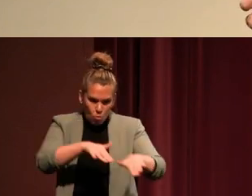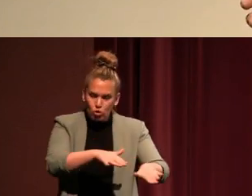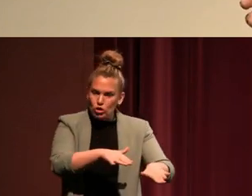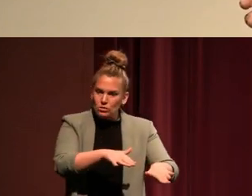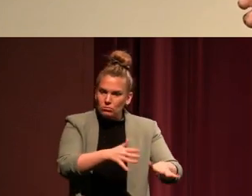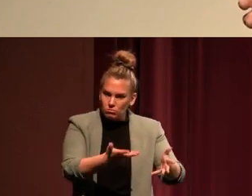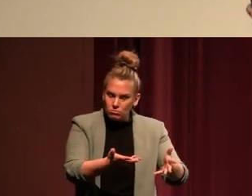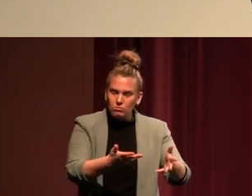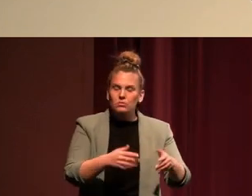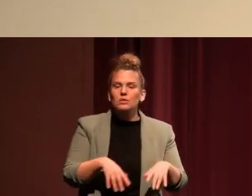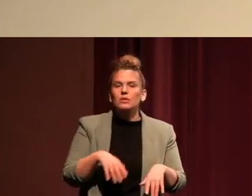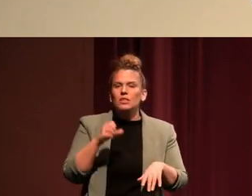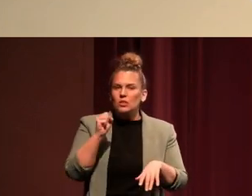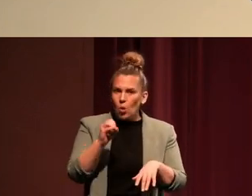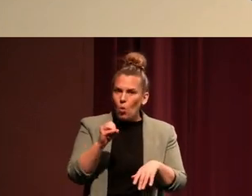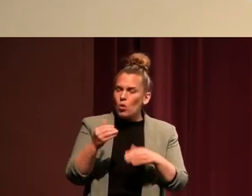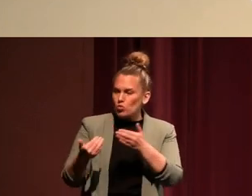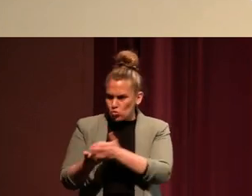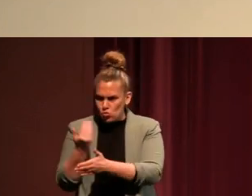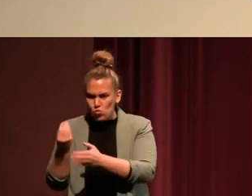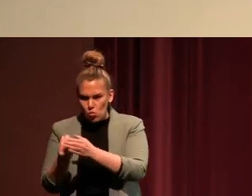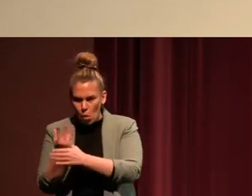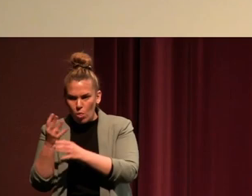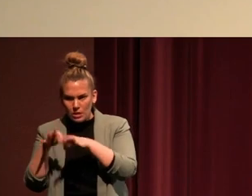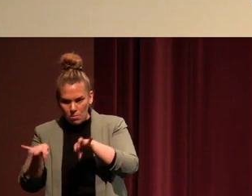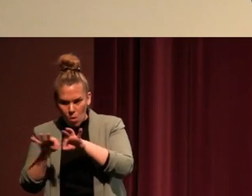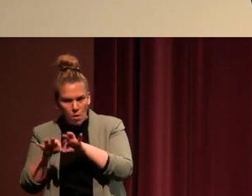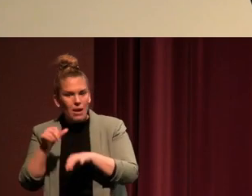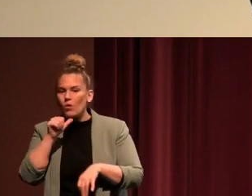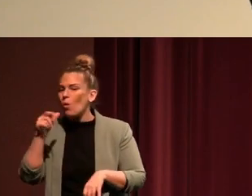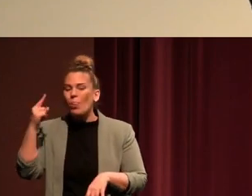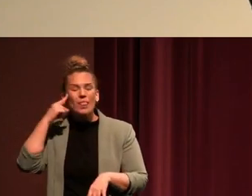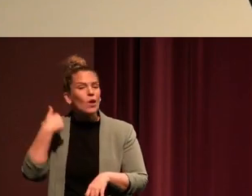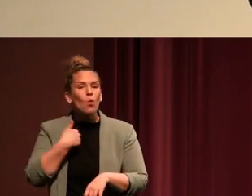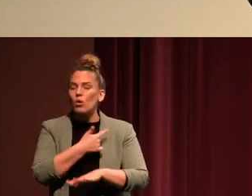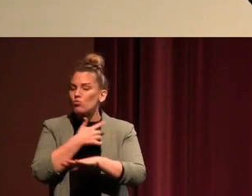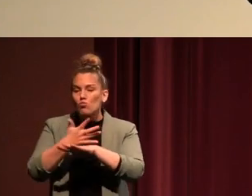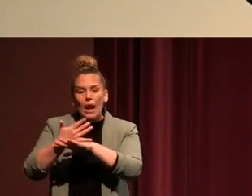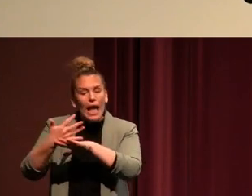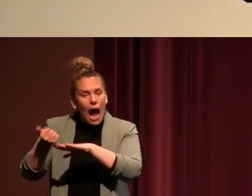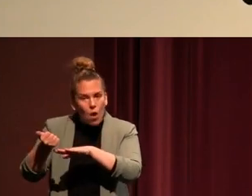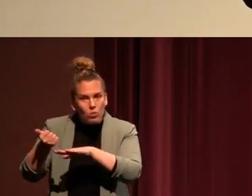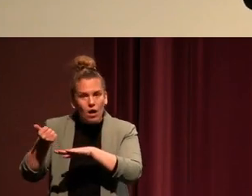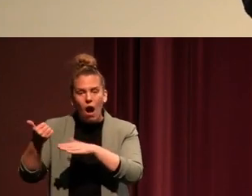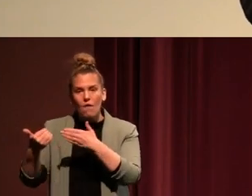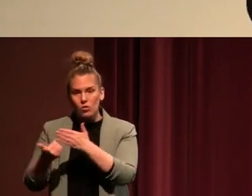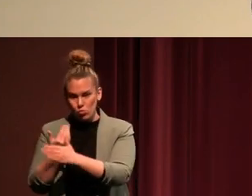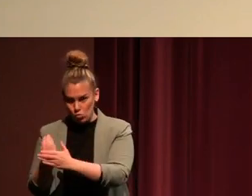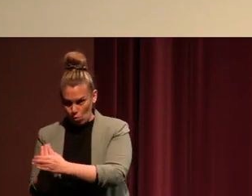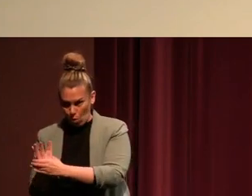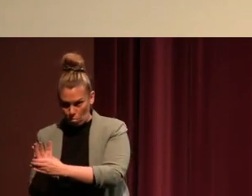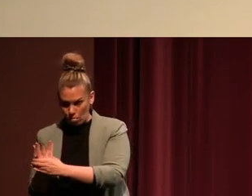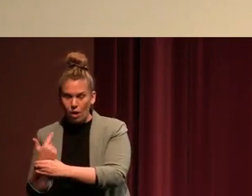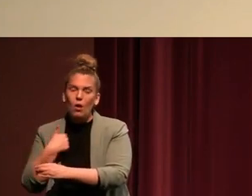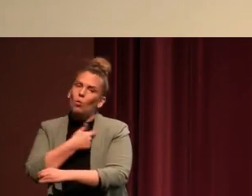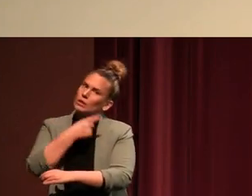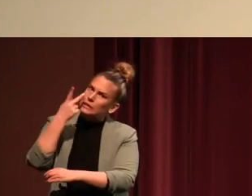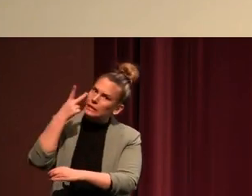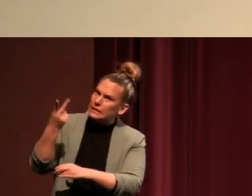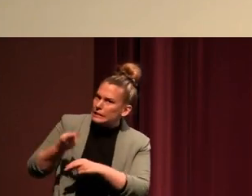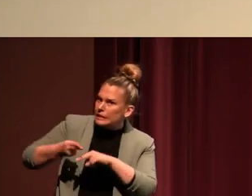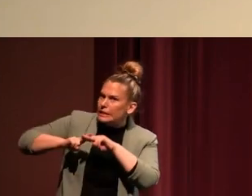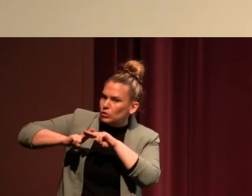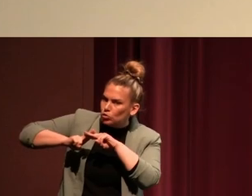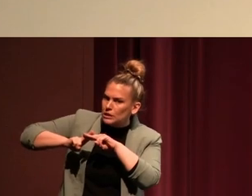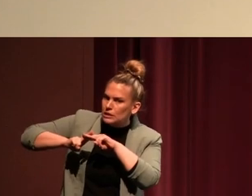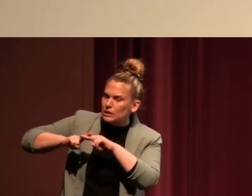is important, but I don't think that we are running out of new growth. We've seen increases in new